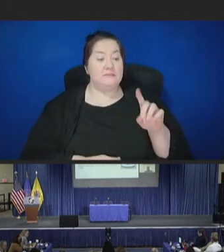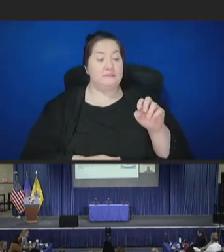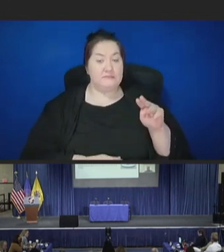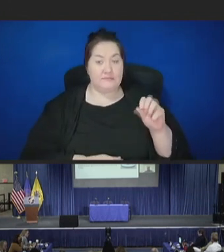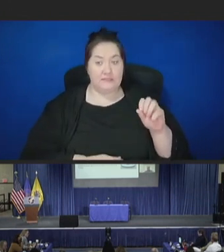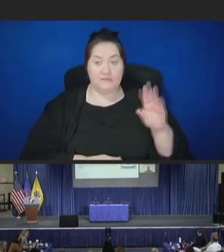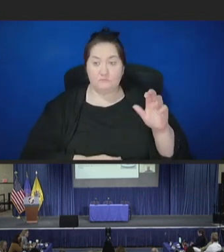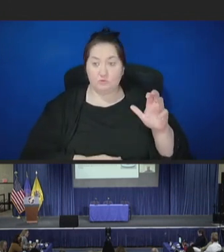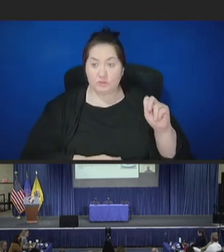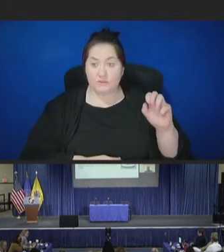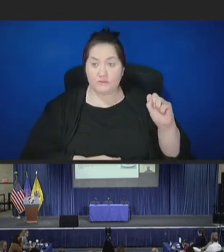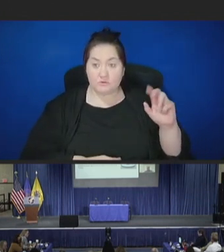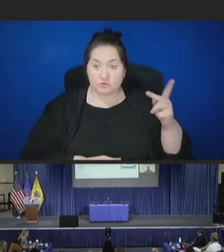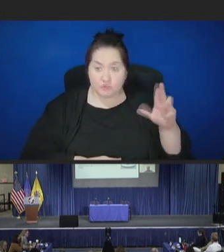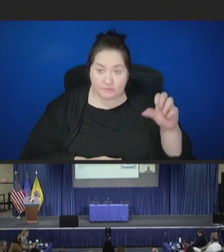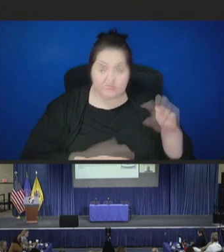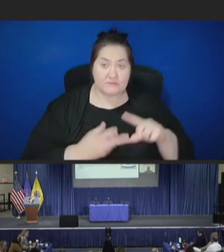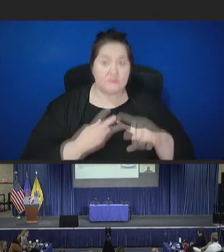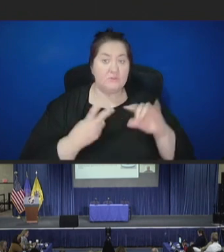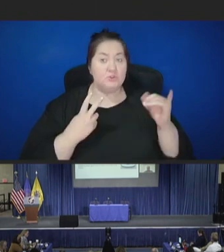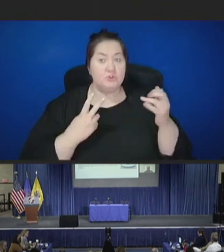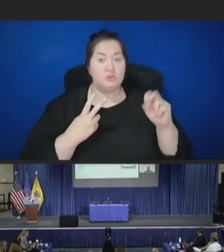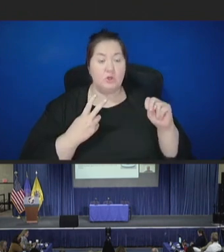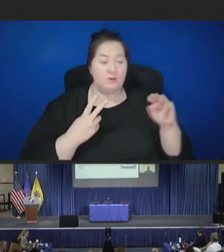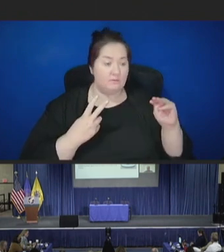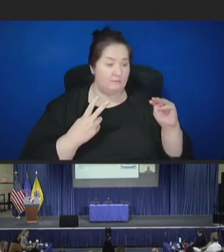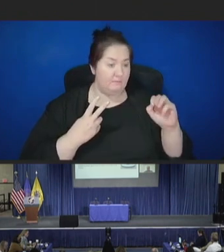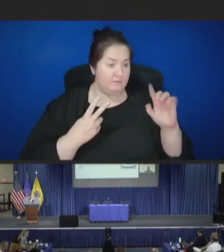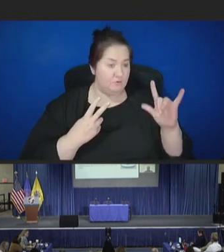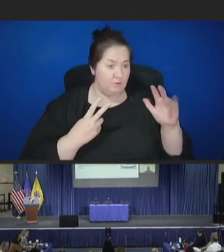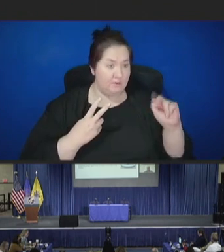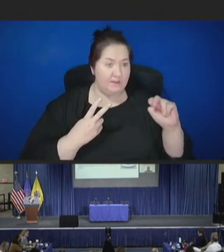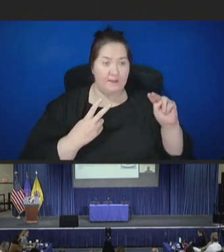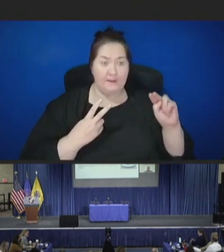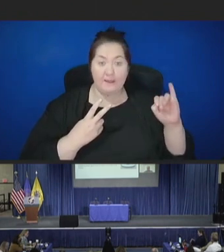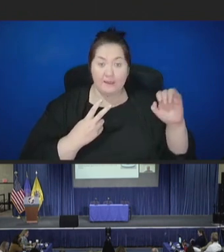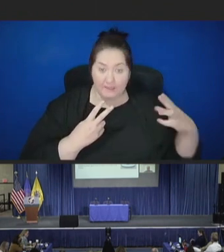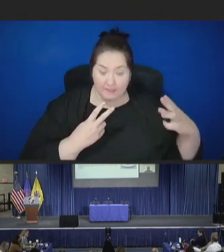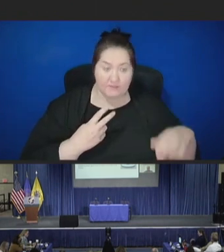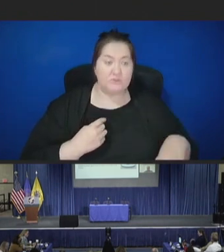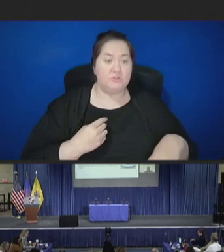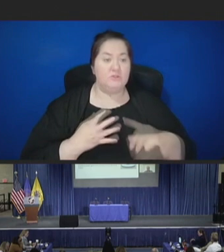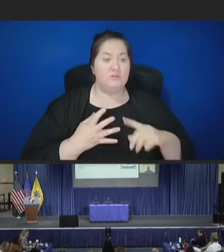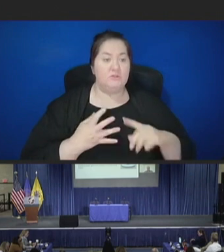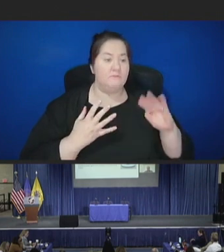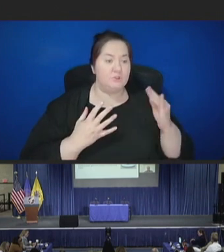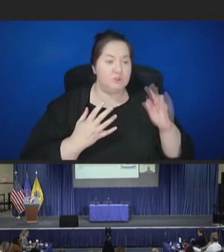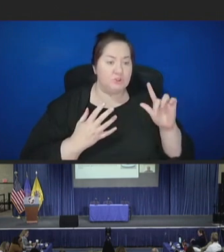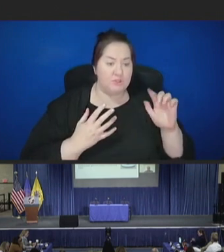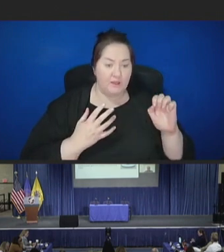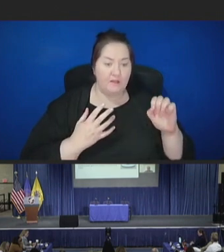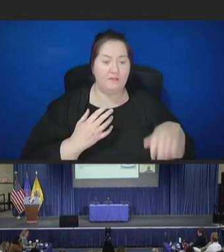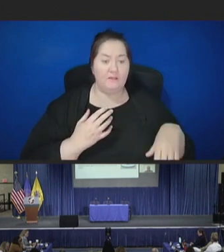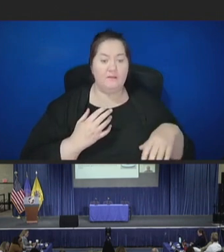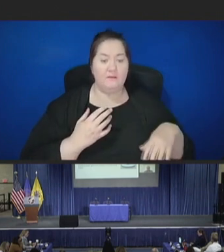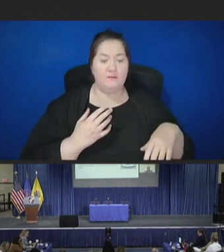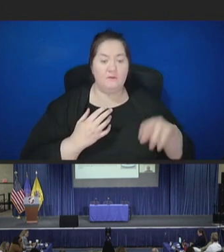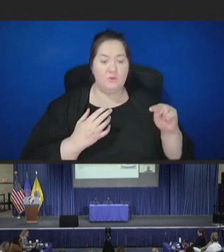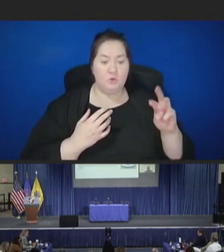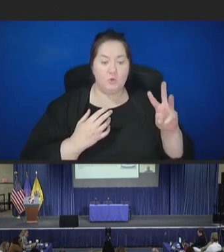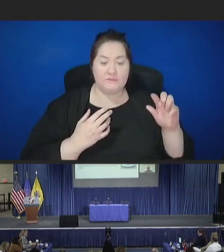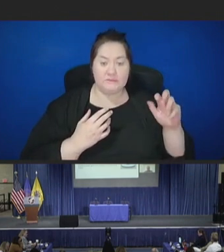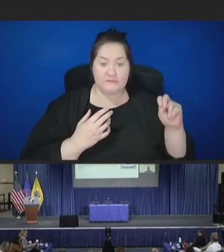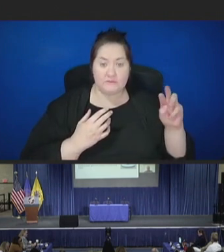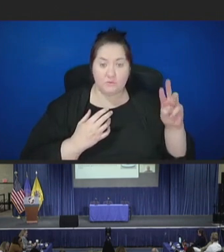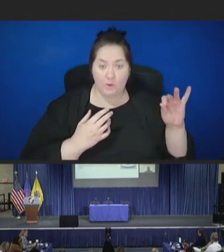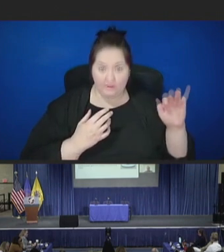and John Mascola at the NIH Vaccine Research Center, Michelle Nussenzweig, and many